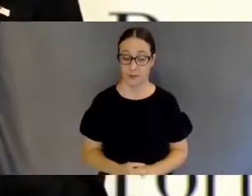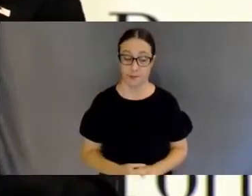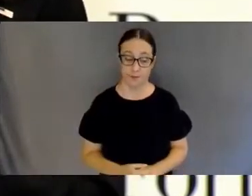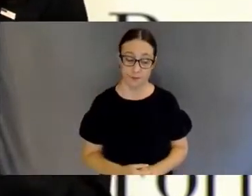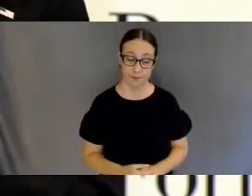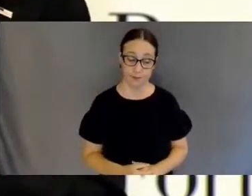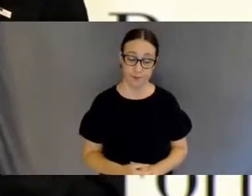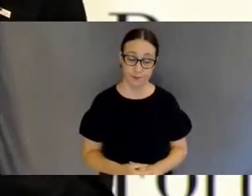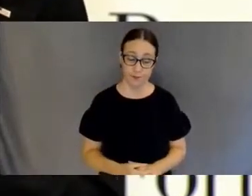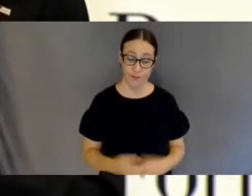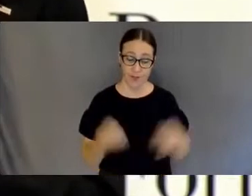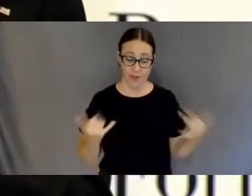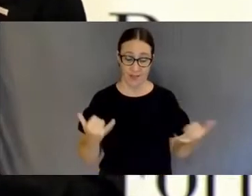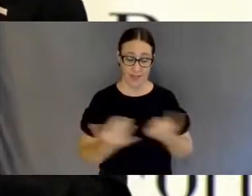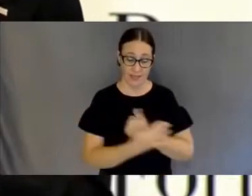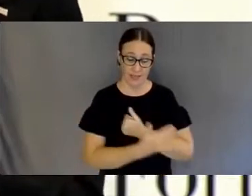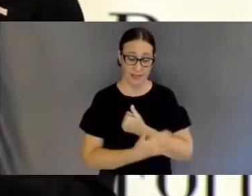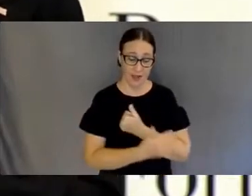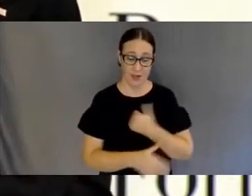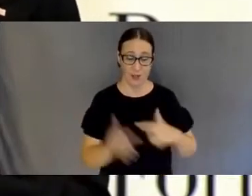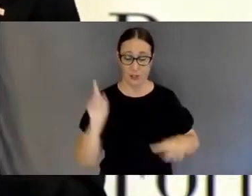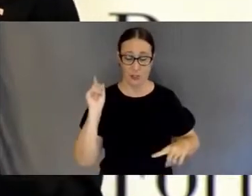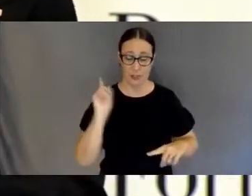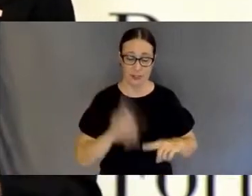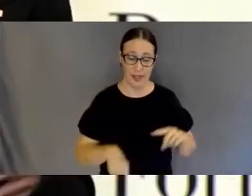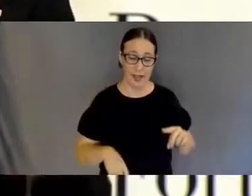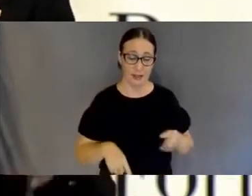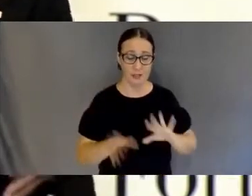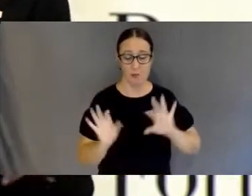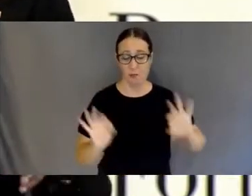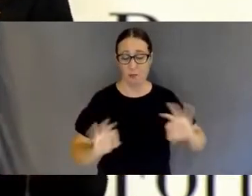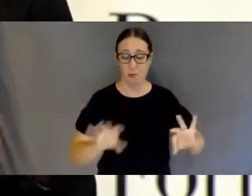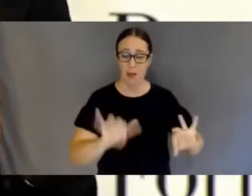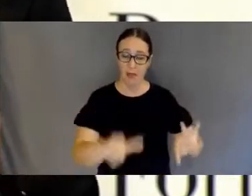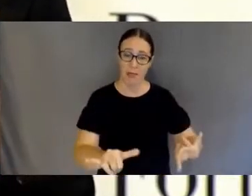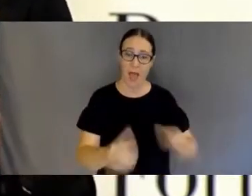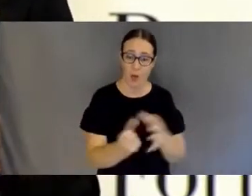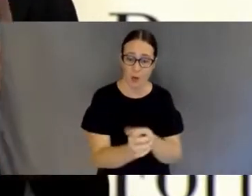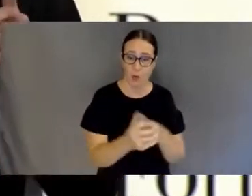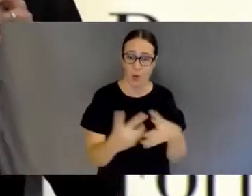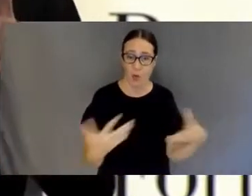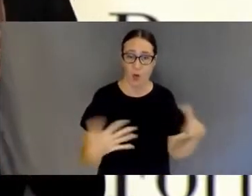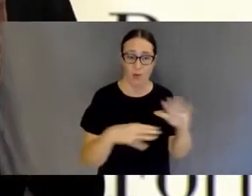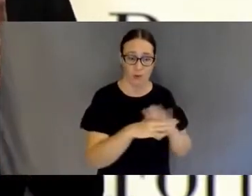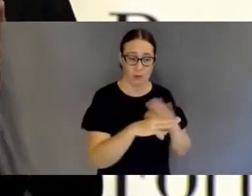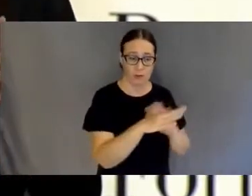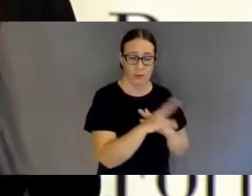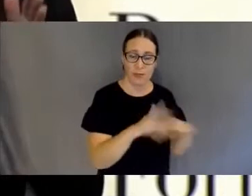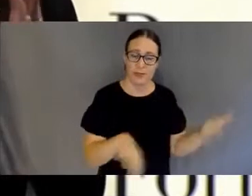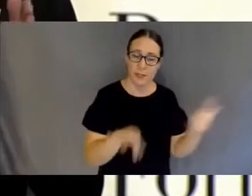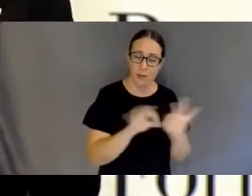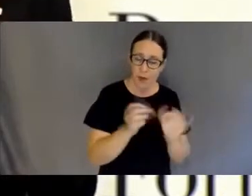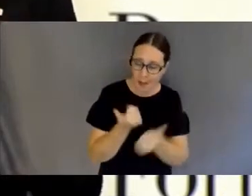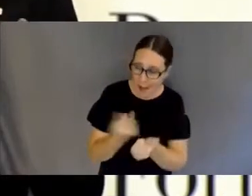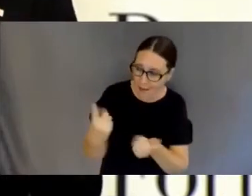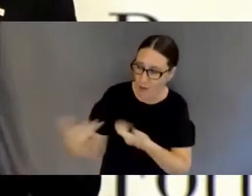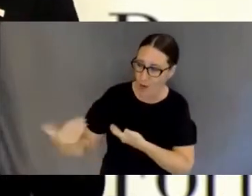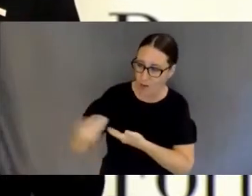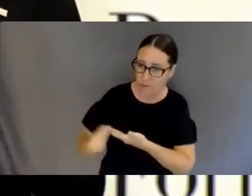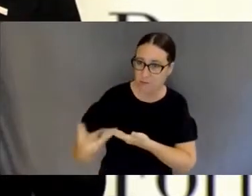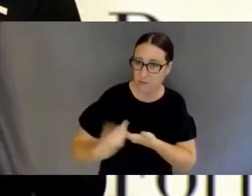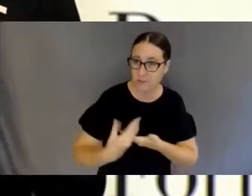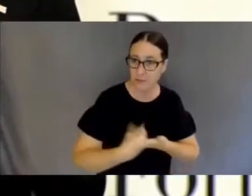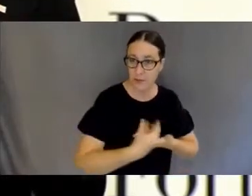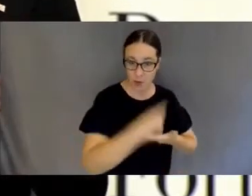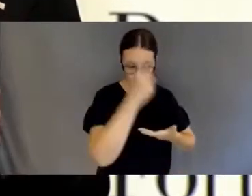take this growth for granted, and we must make sure that everyone shares in this growth in order to sustain